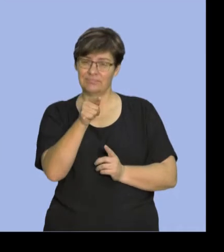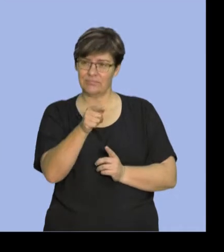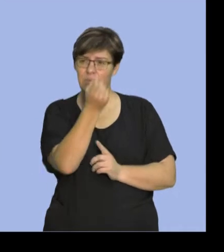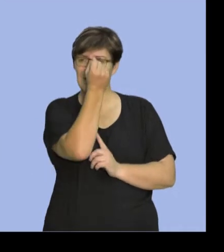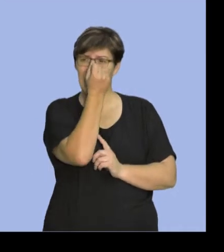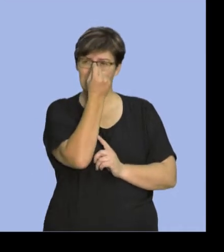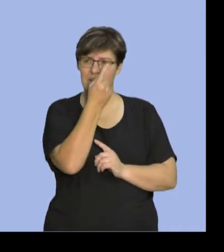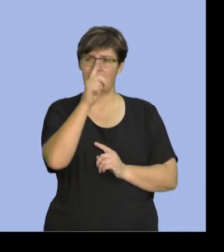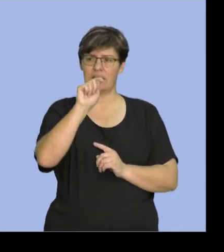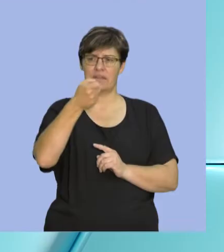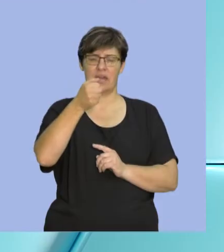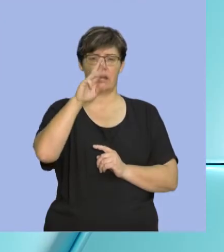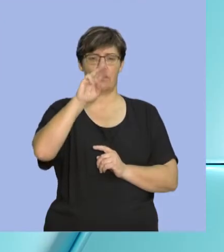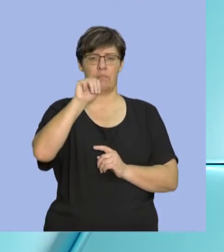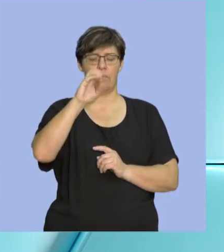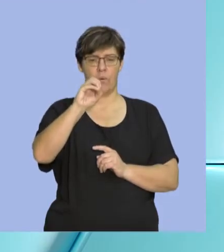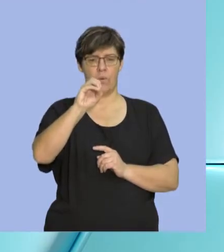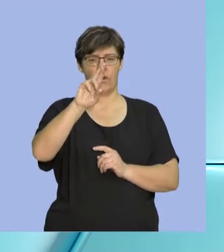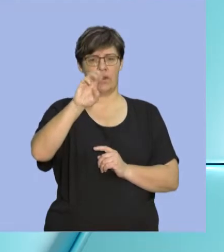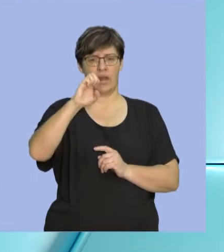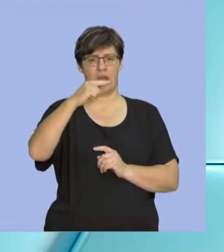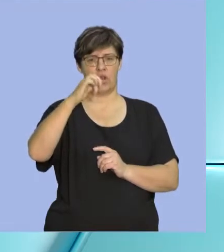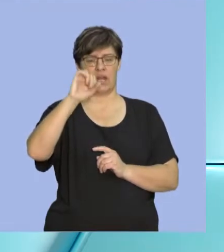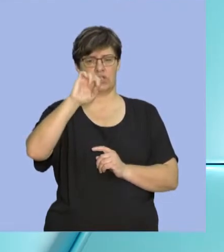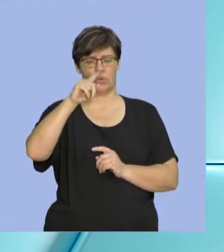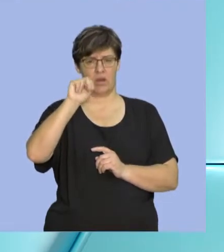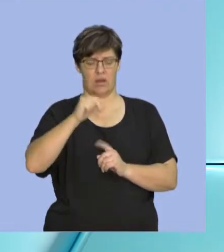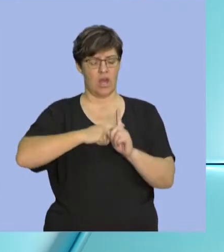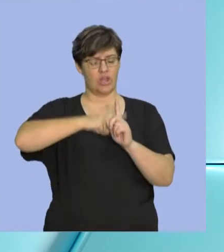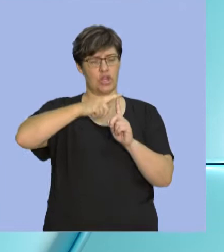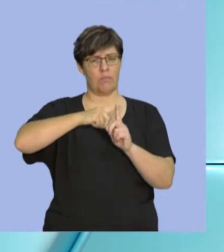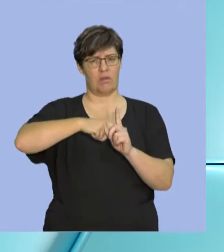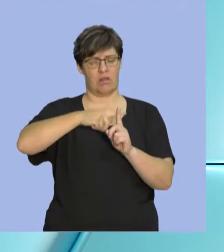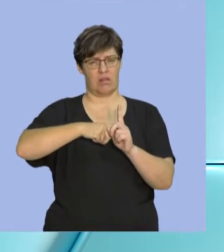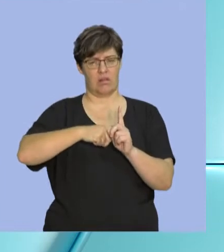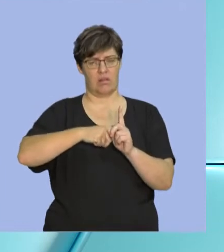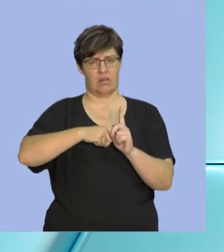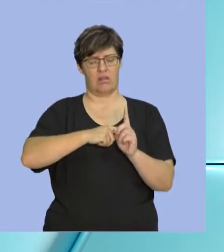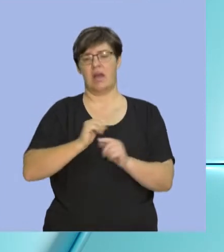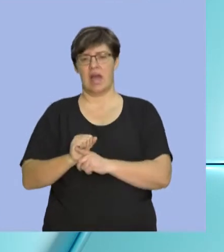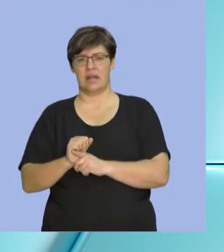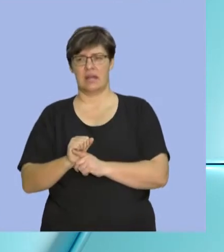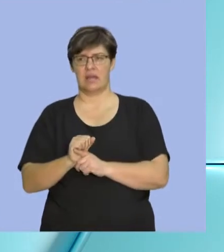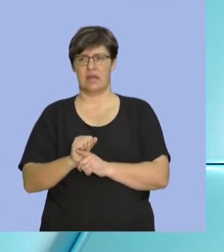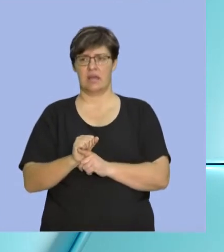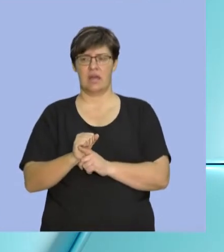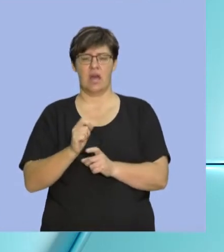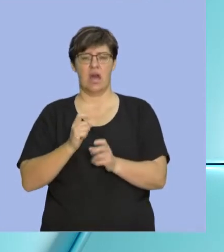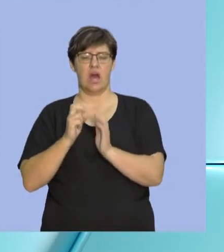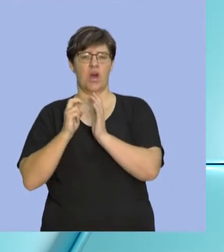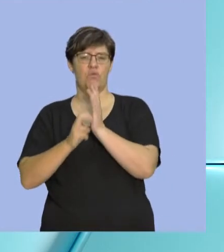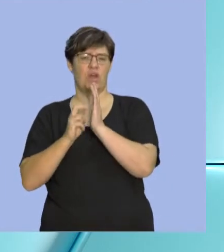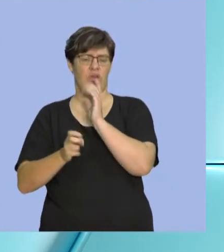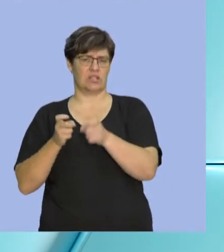what thermoregulation is. Again, let's break up the word thermo and regulation into 2 parts. Thermo refers